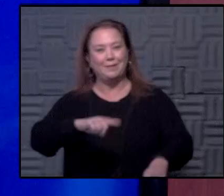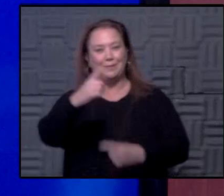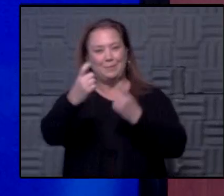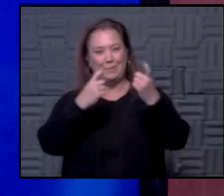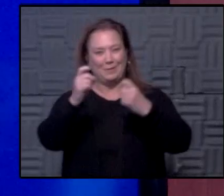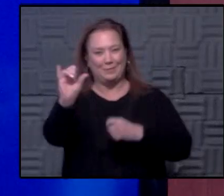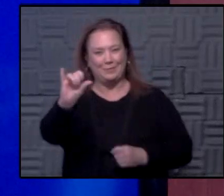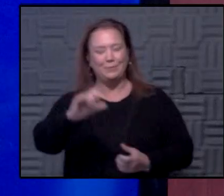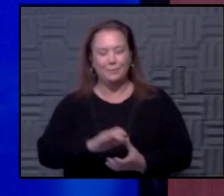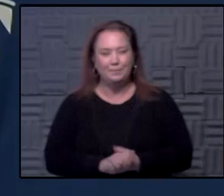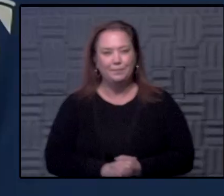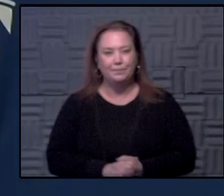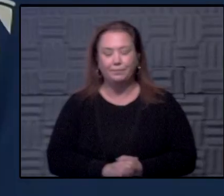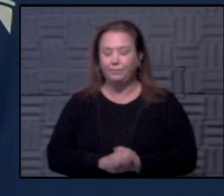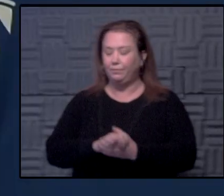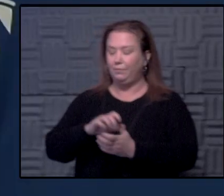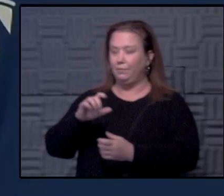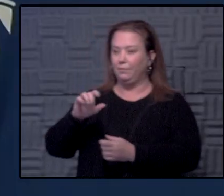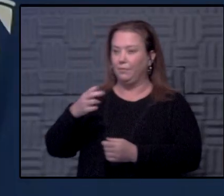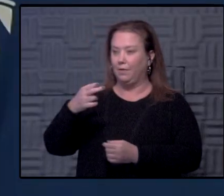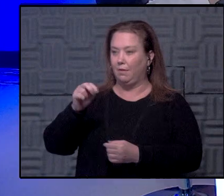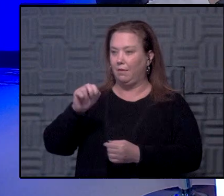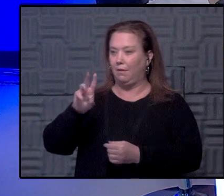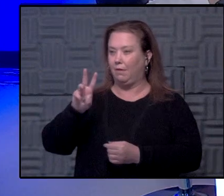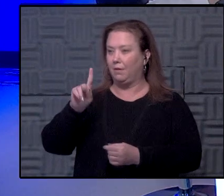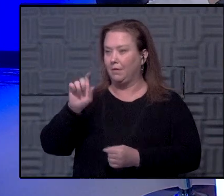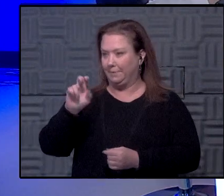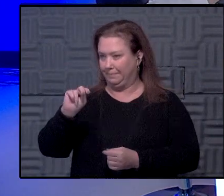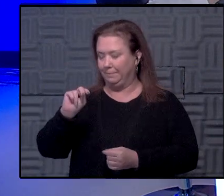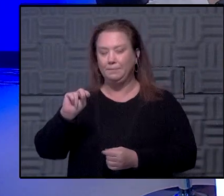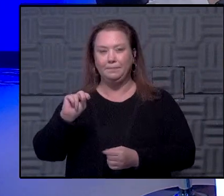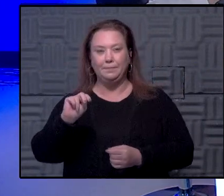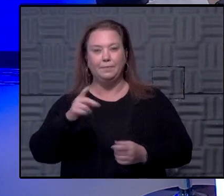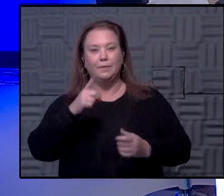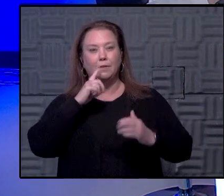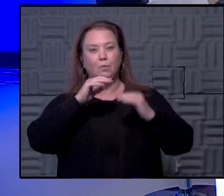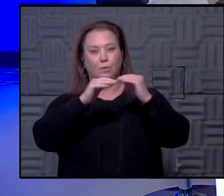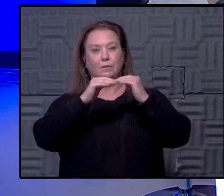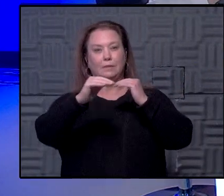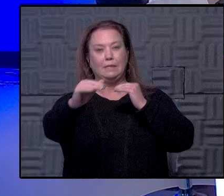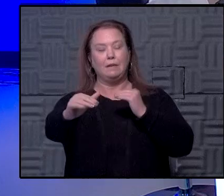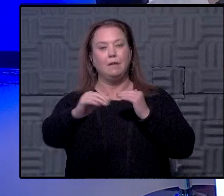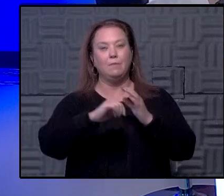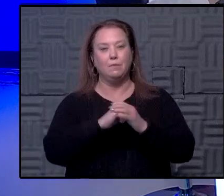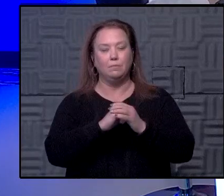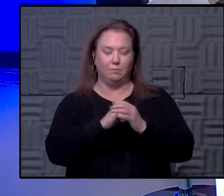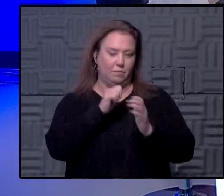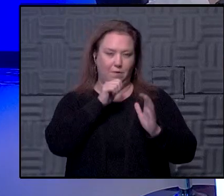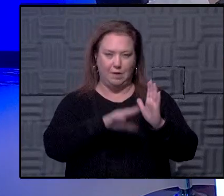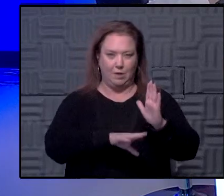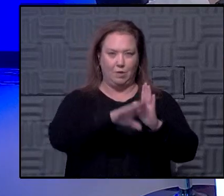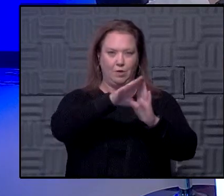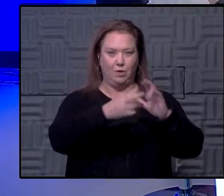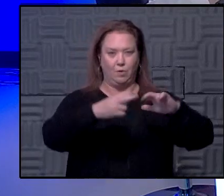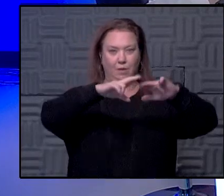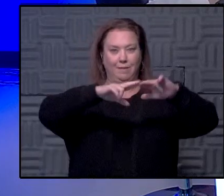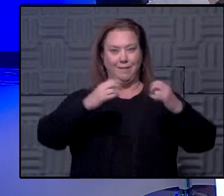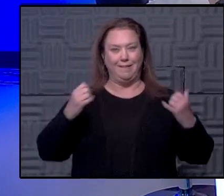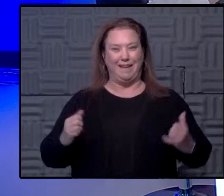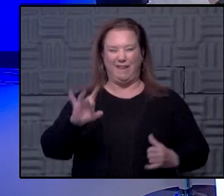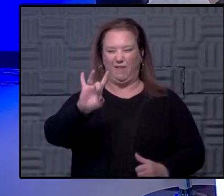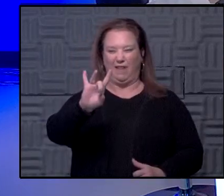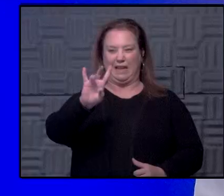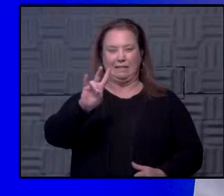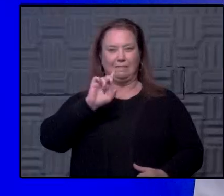Hawk, Yeah. how are we? We're stable right now. I think that's good rather than increasing. We have 87